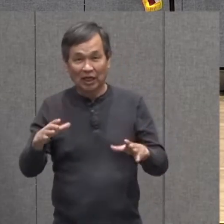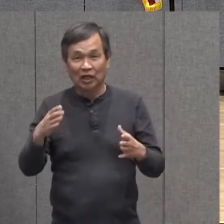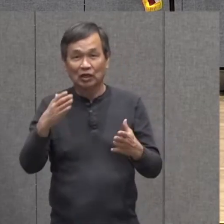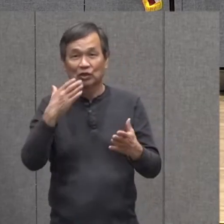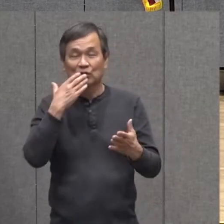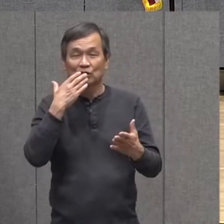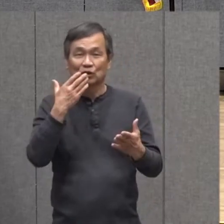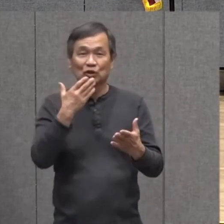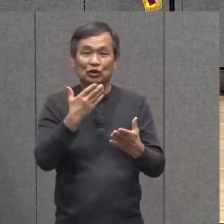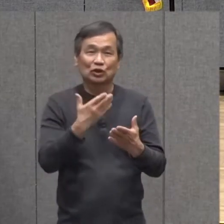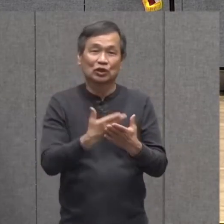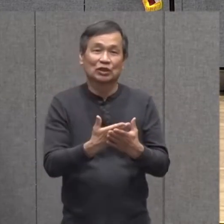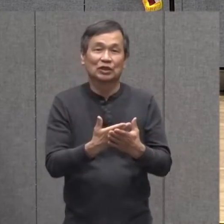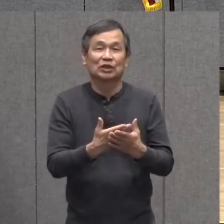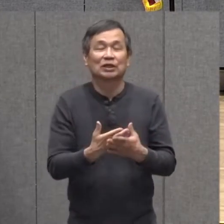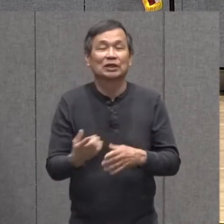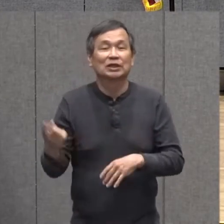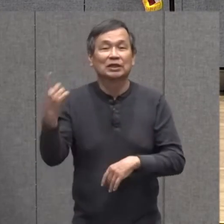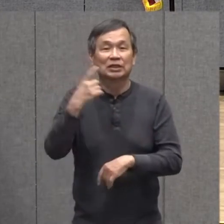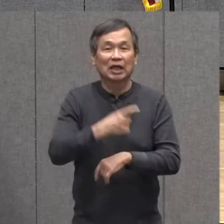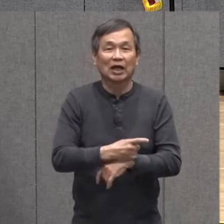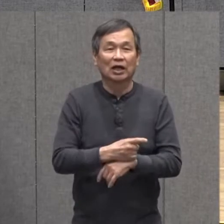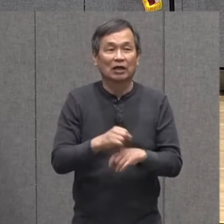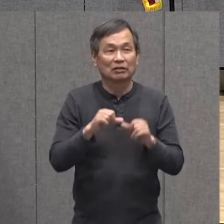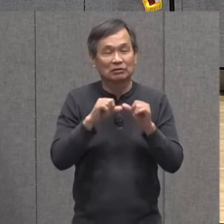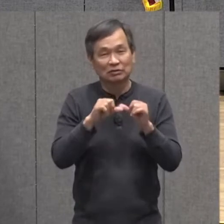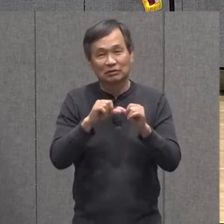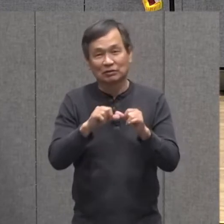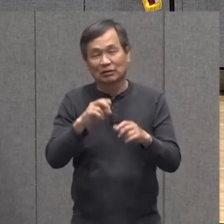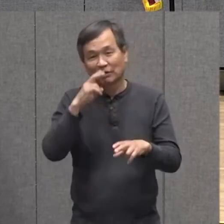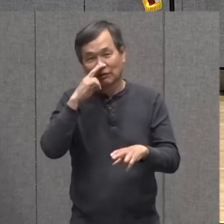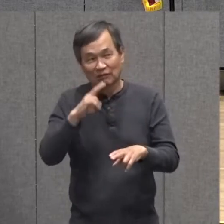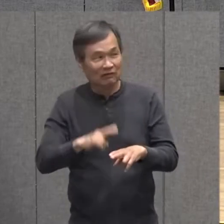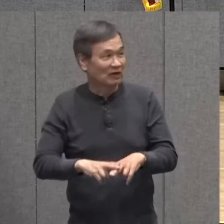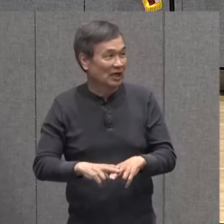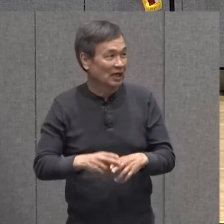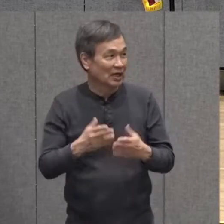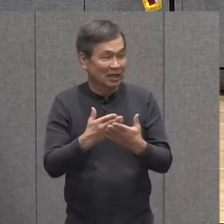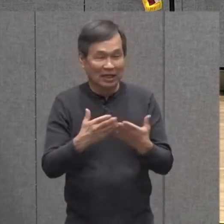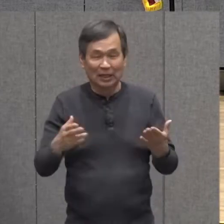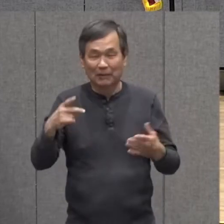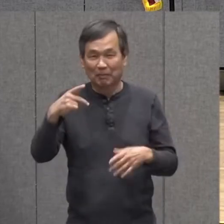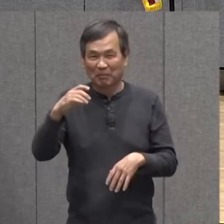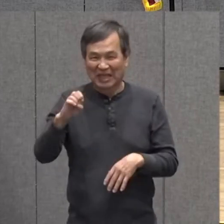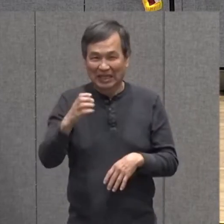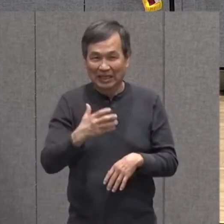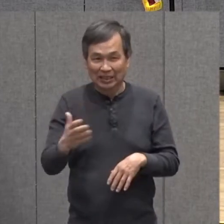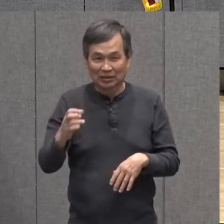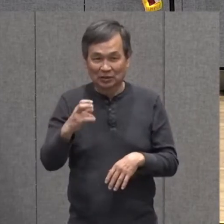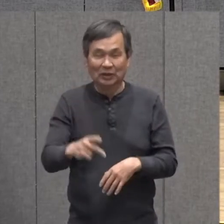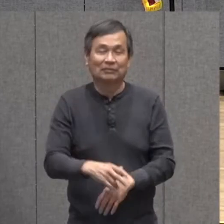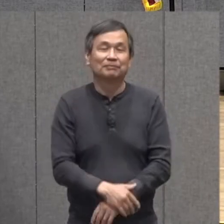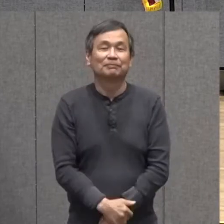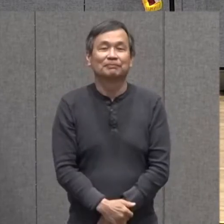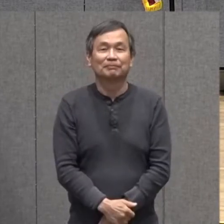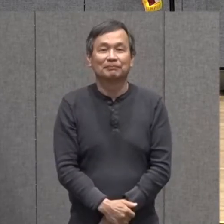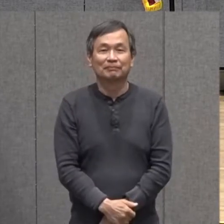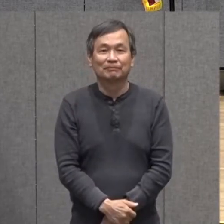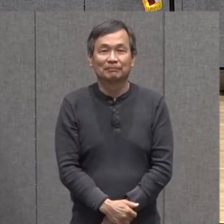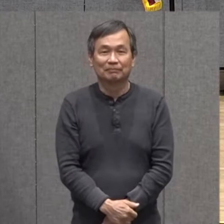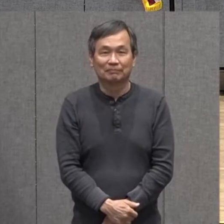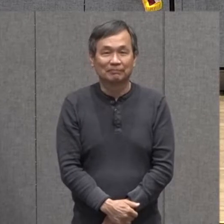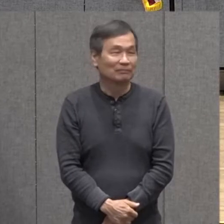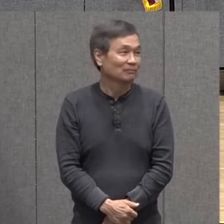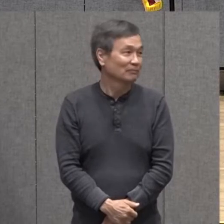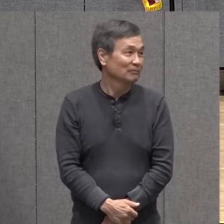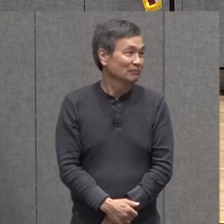had an amazing day doing these fun, awesome PE activities. Ahora espero que ustedes tengan un